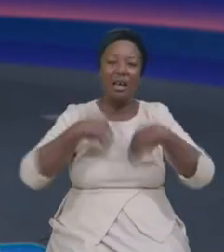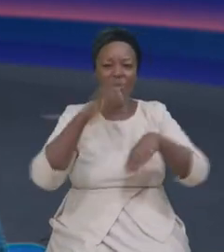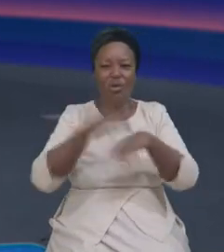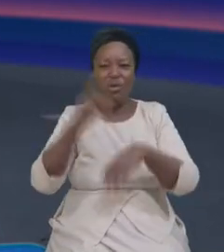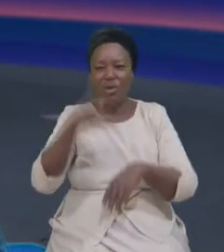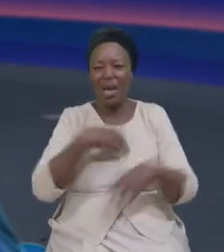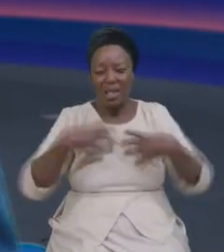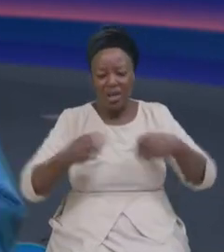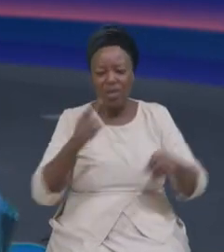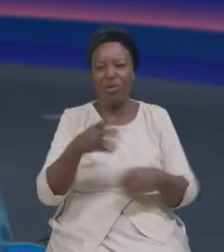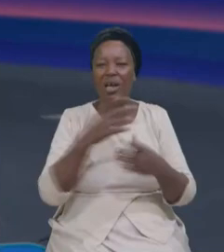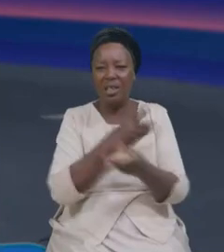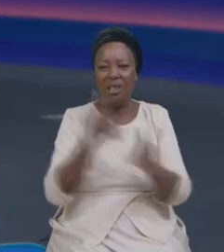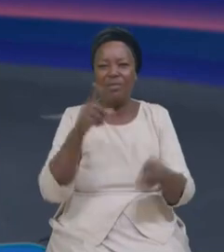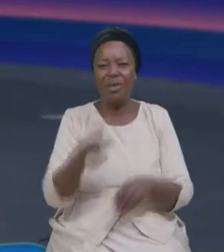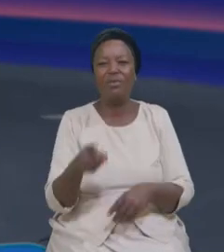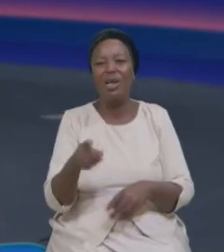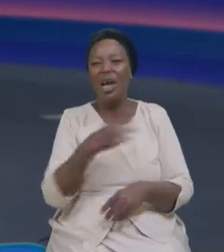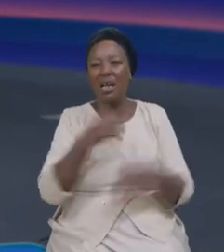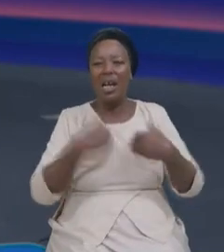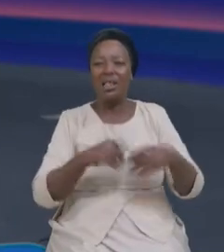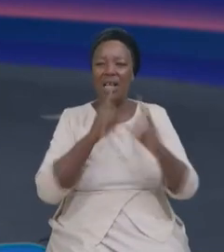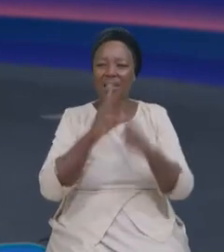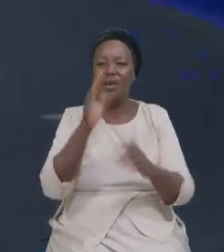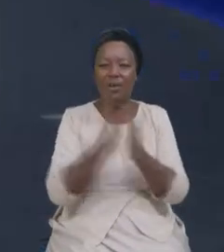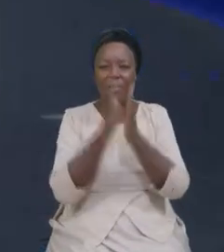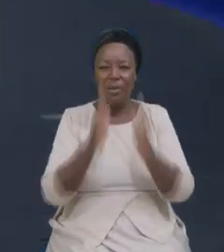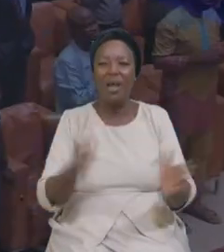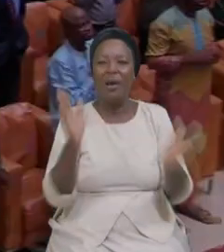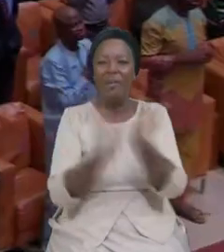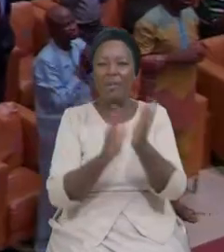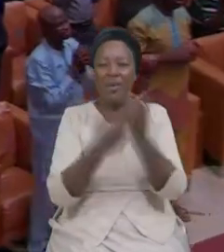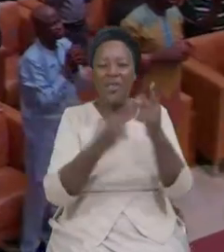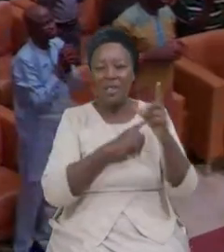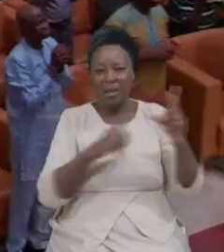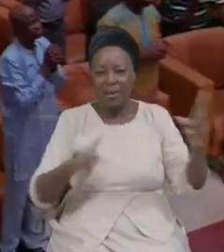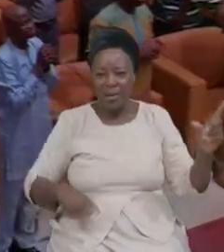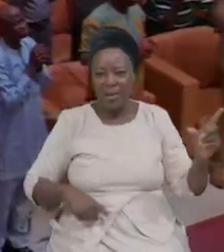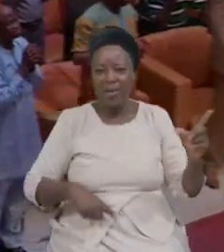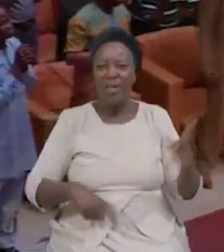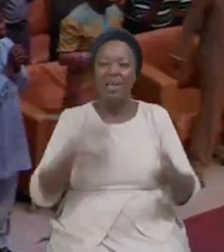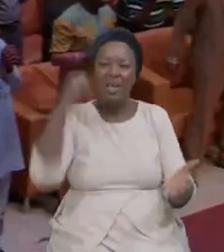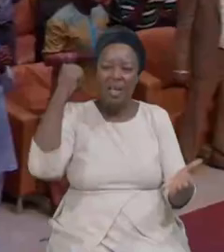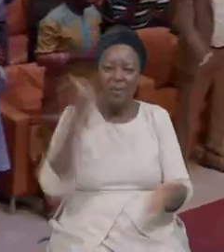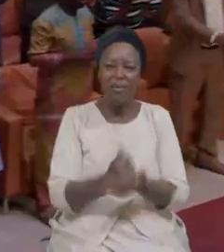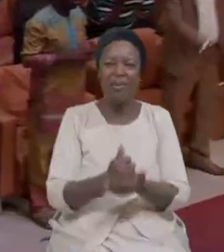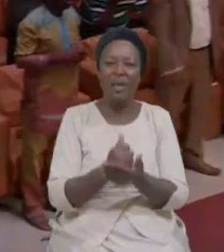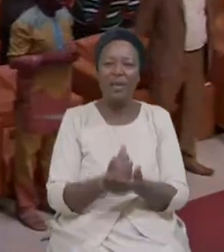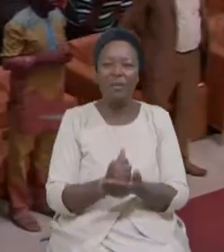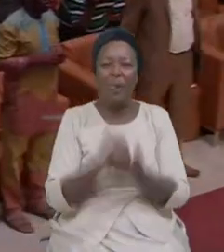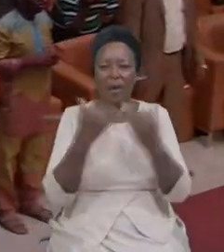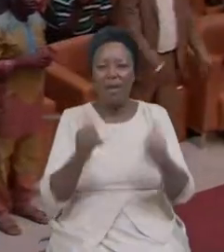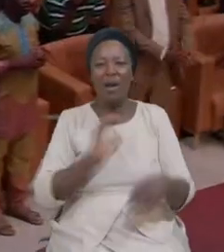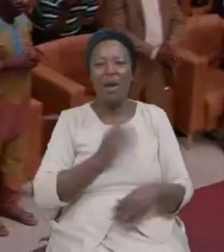you and healed you and delivered you. He has answered your prayer. Praise the Lord. Amen. Now, our